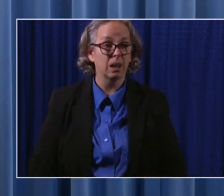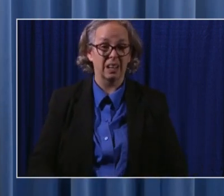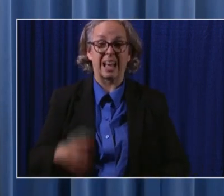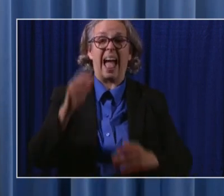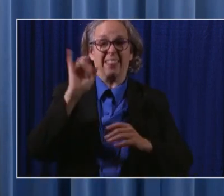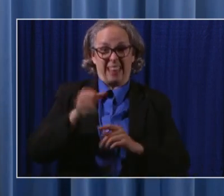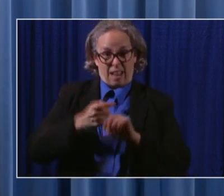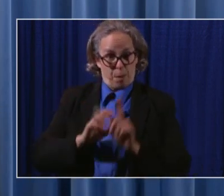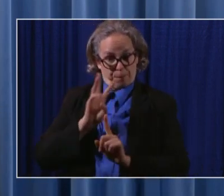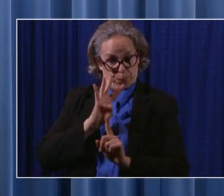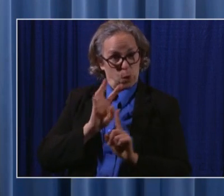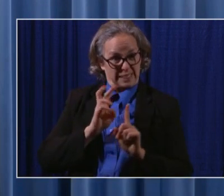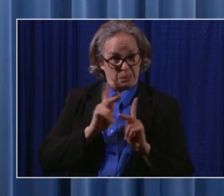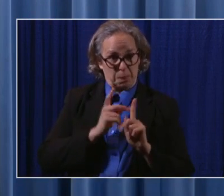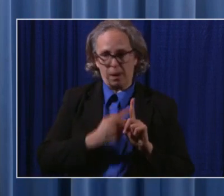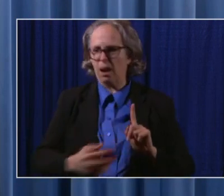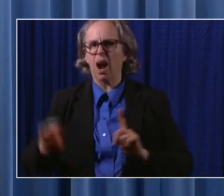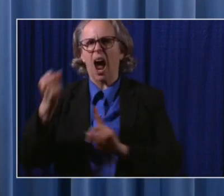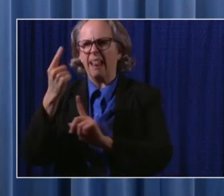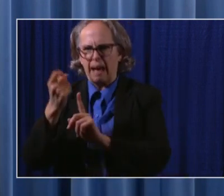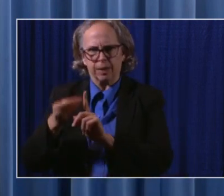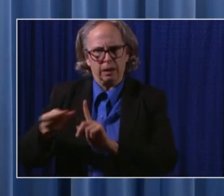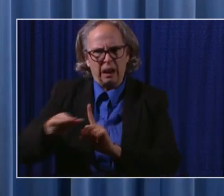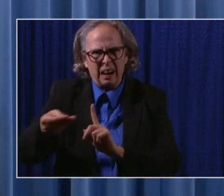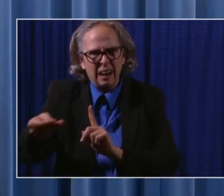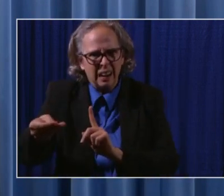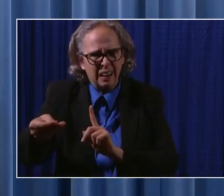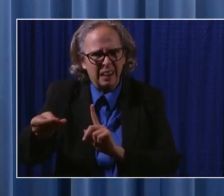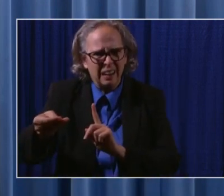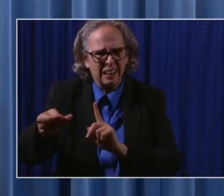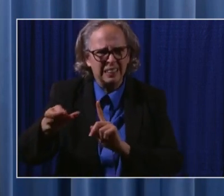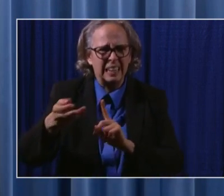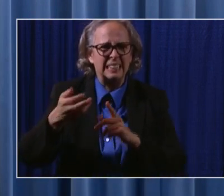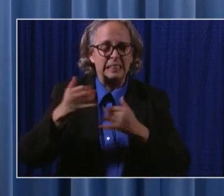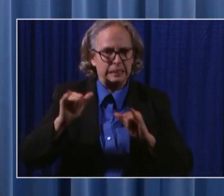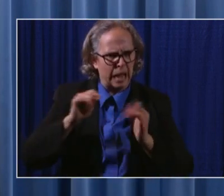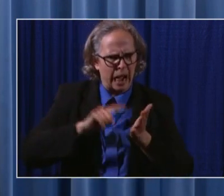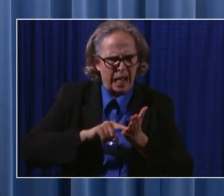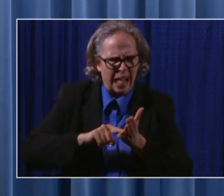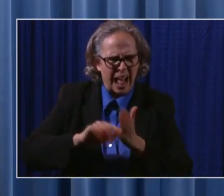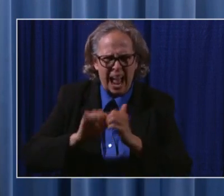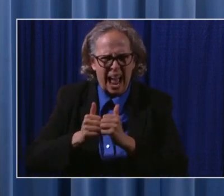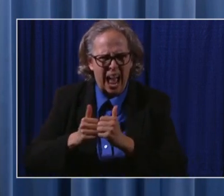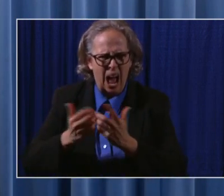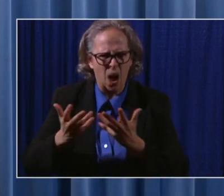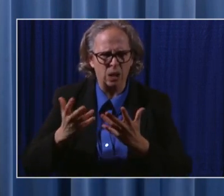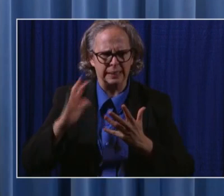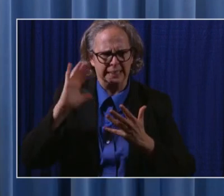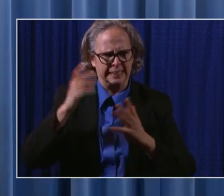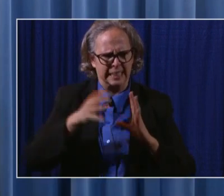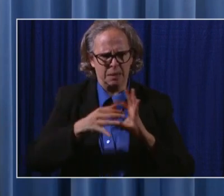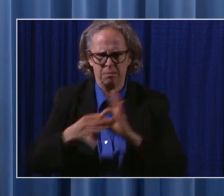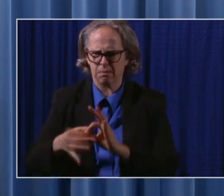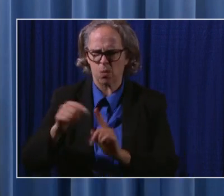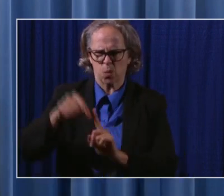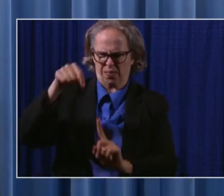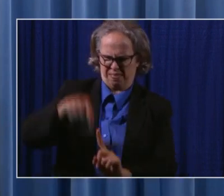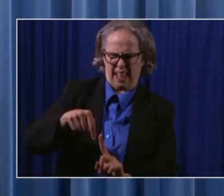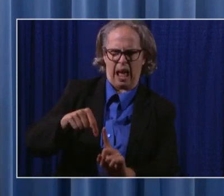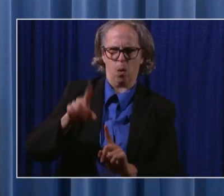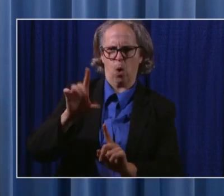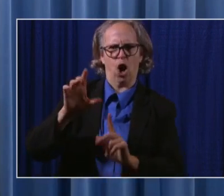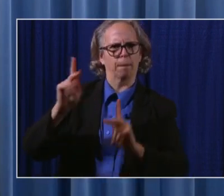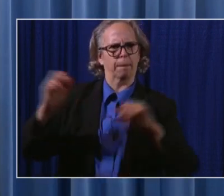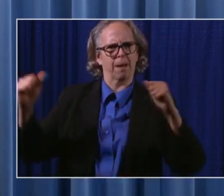to. 4 cases are still being investigated, but have ties to the event. Look, we don't bring these